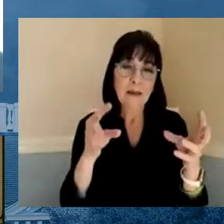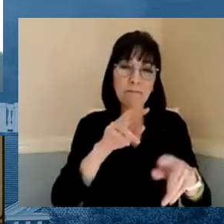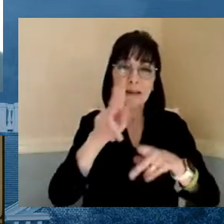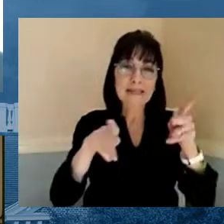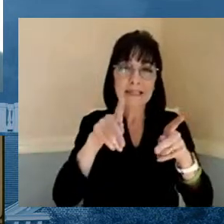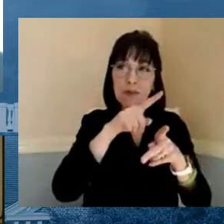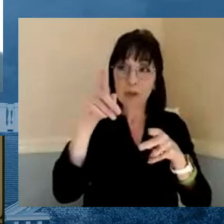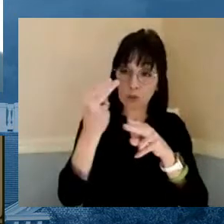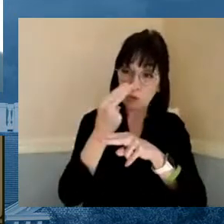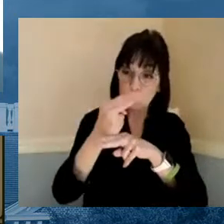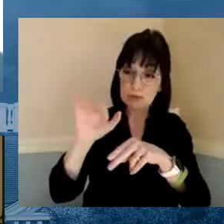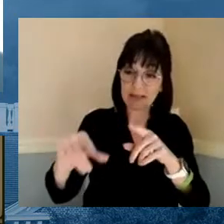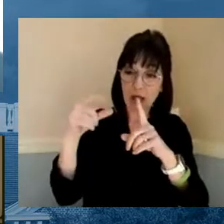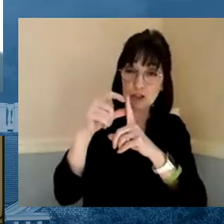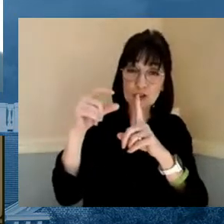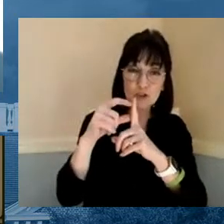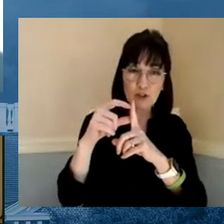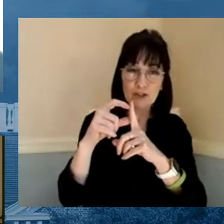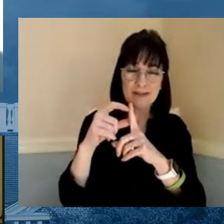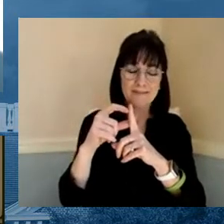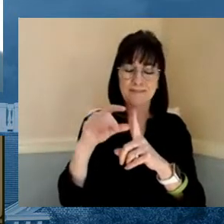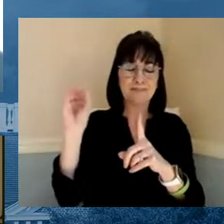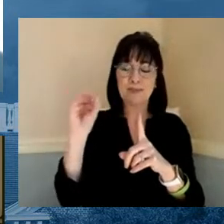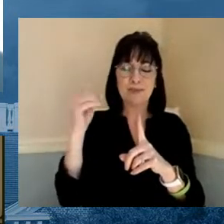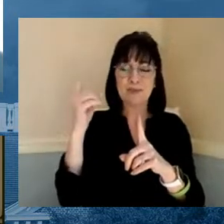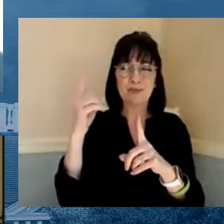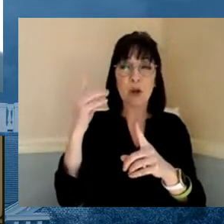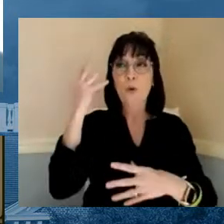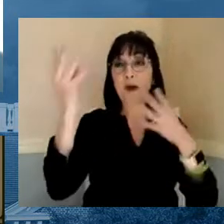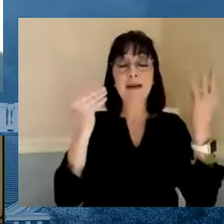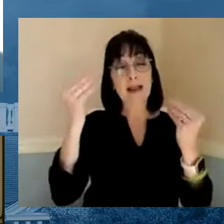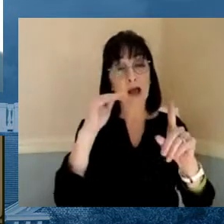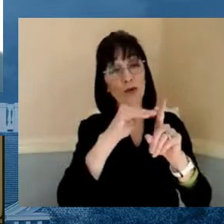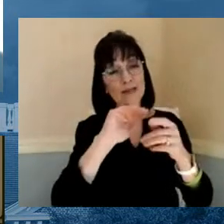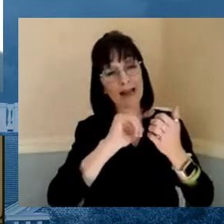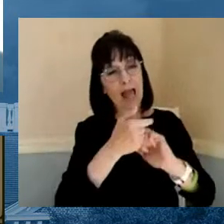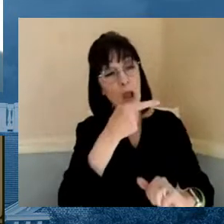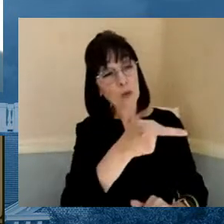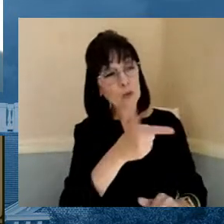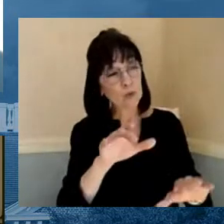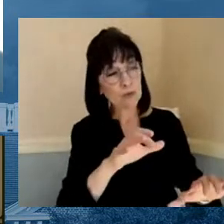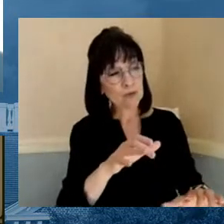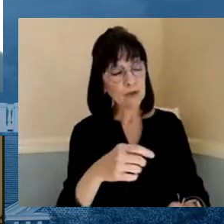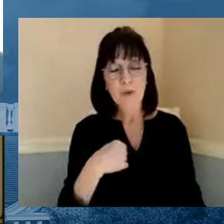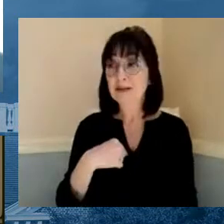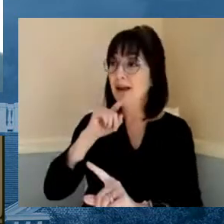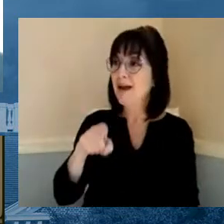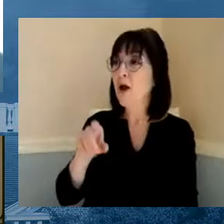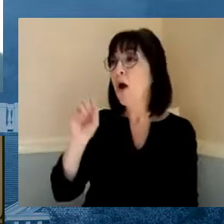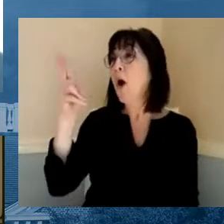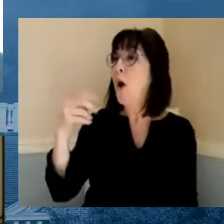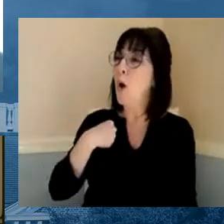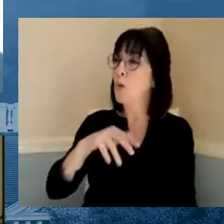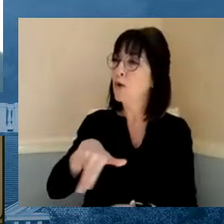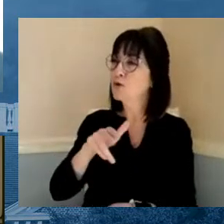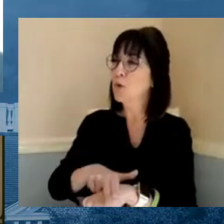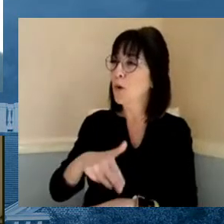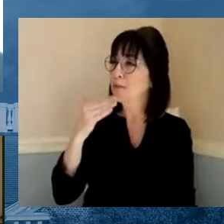life. No one's ever been out and says, "Hey, Josh, how are you?" And I respond, "Oh, I'm normal. Thanks for